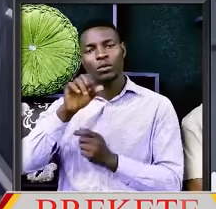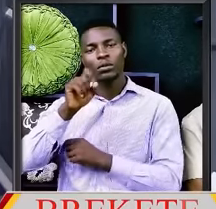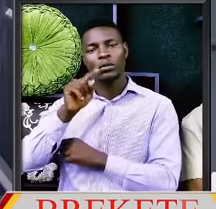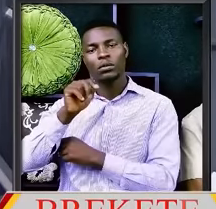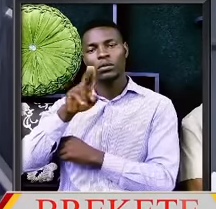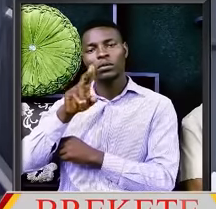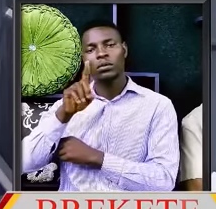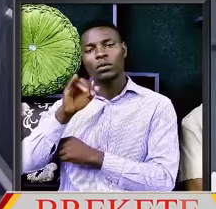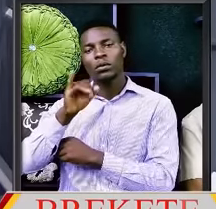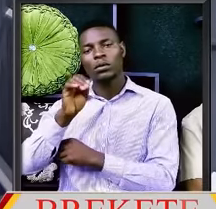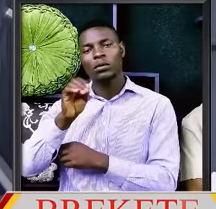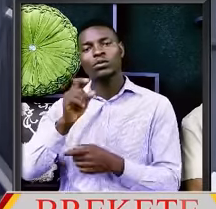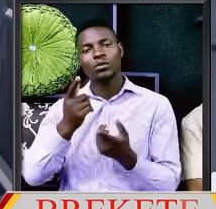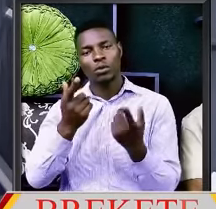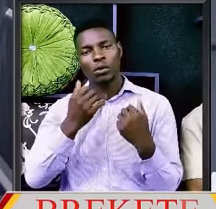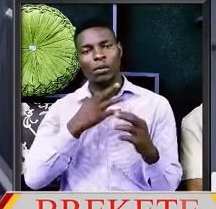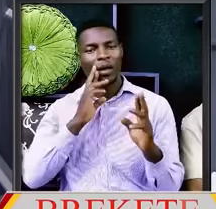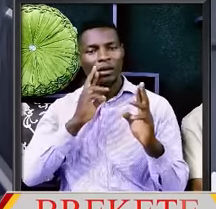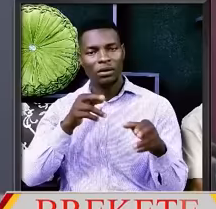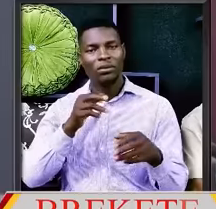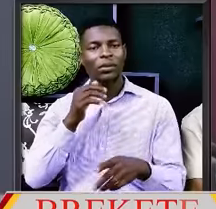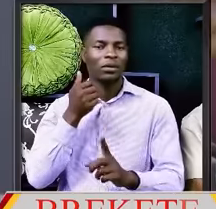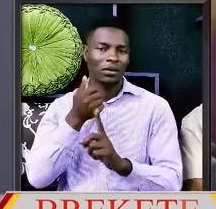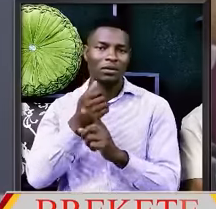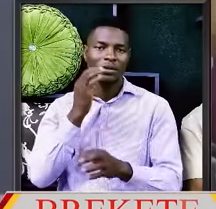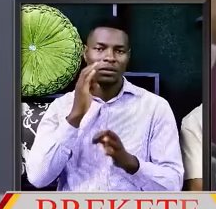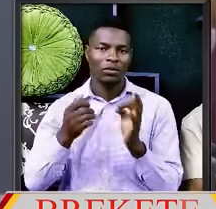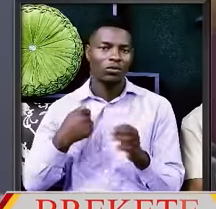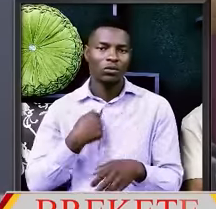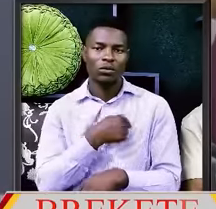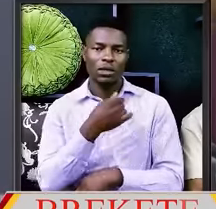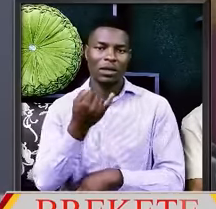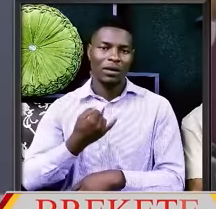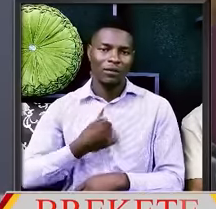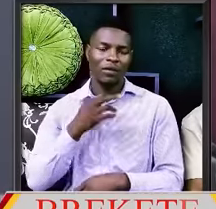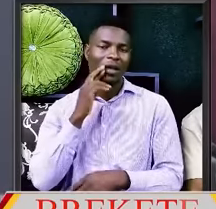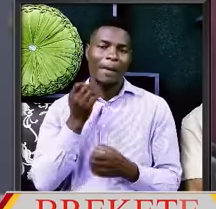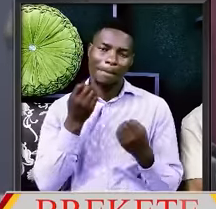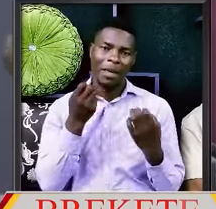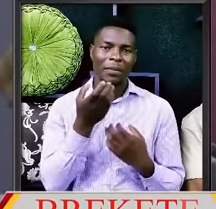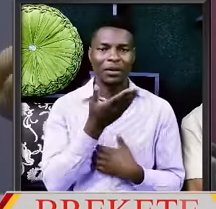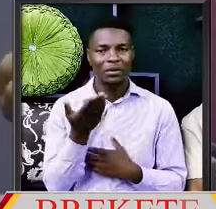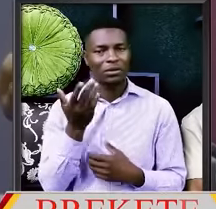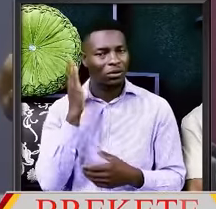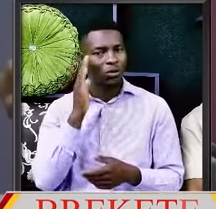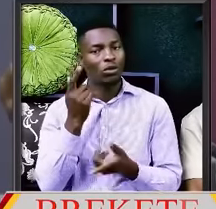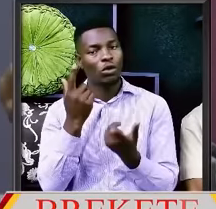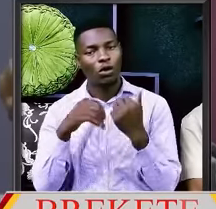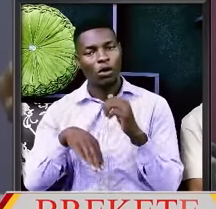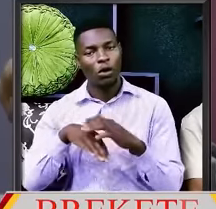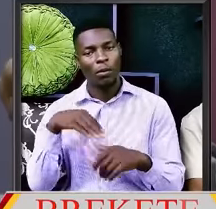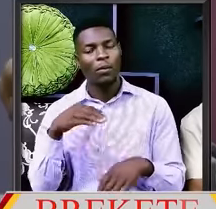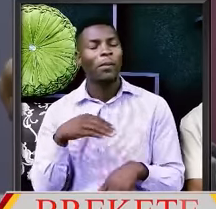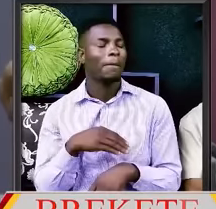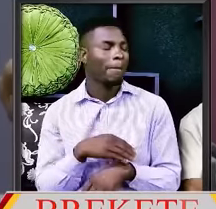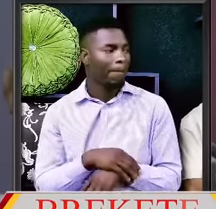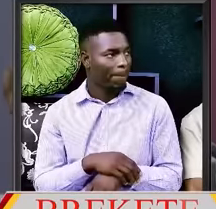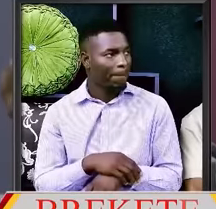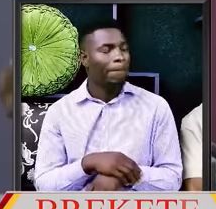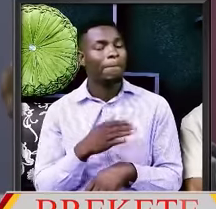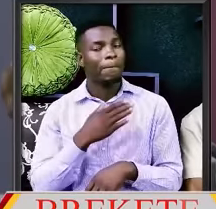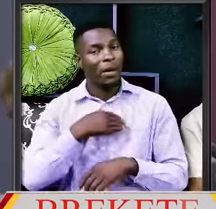You go good. But my brother. If we invite her now, many things will come out. My brother.